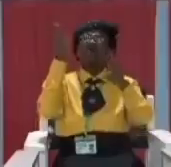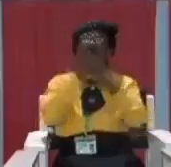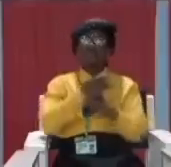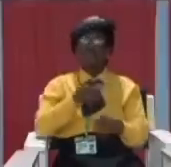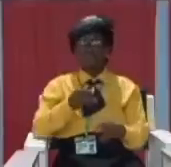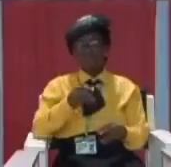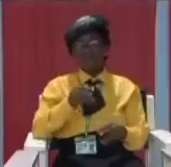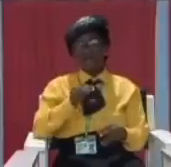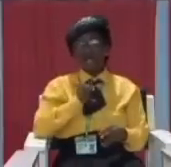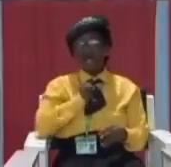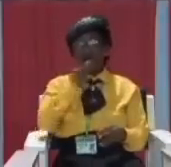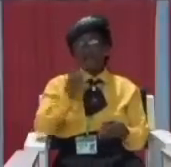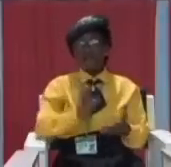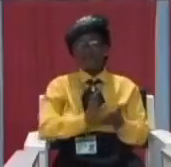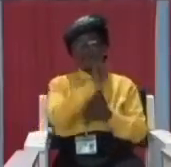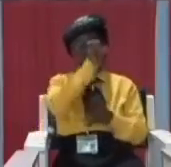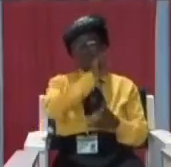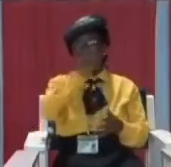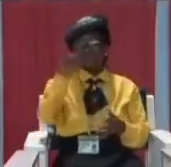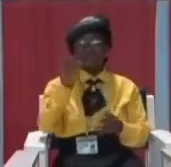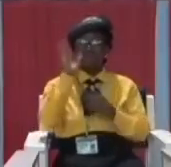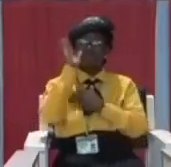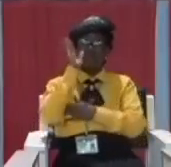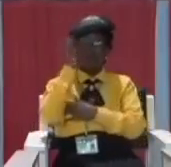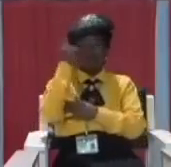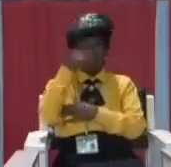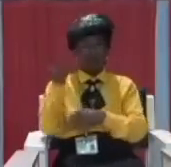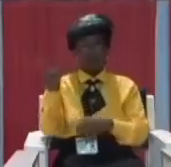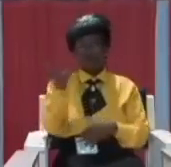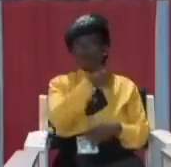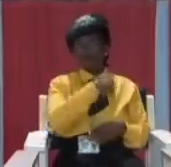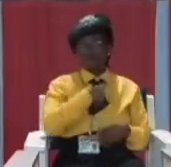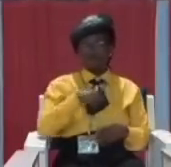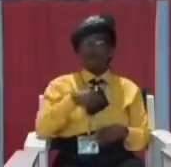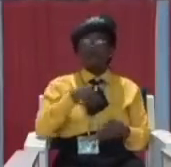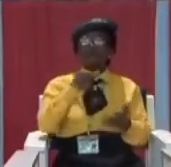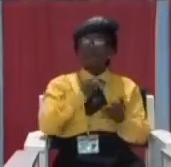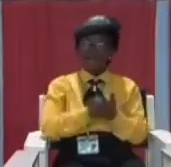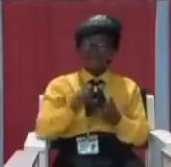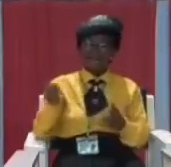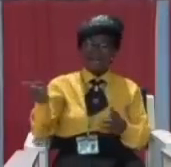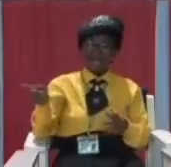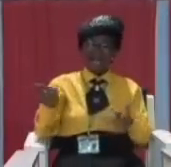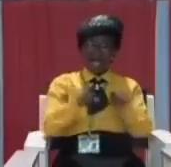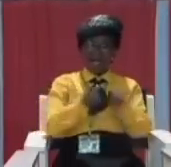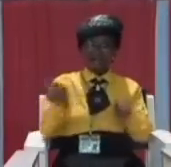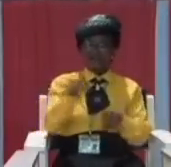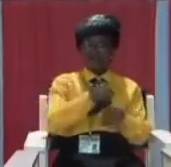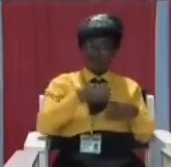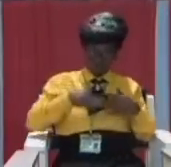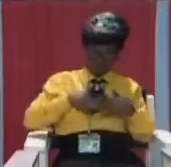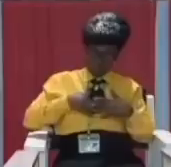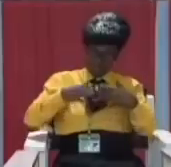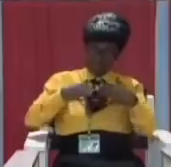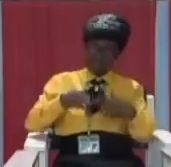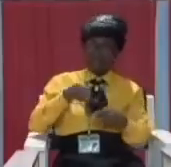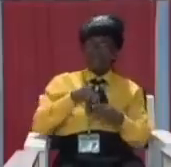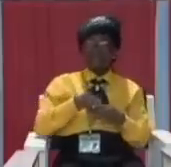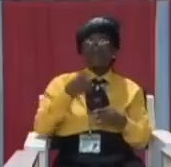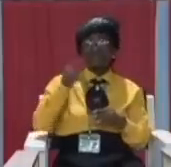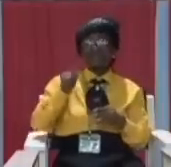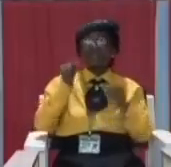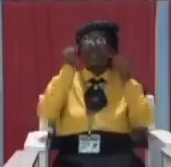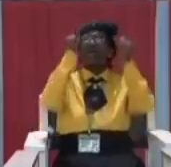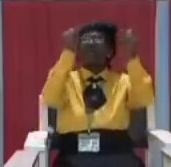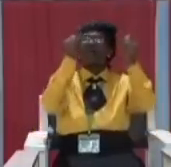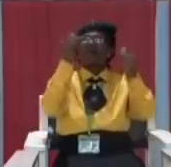I am believing God for you, that as you breathe in the power of God, the fresh air of